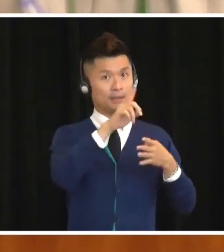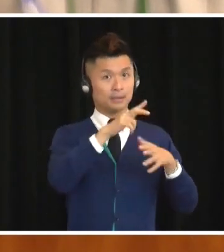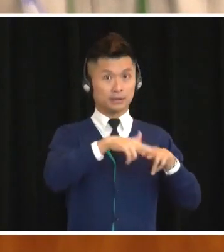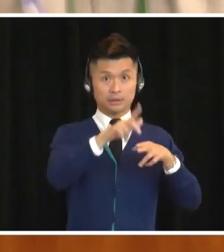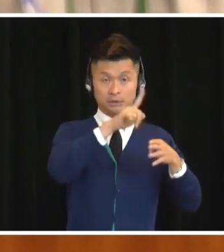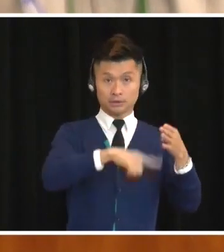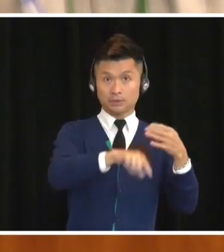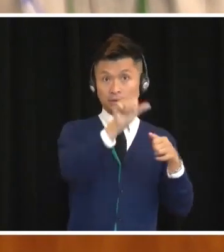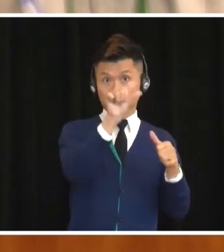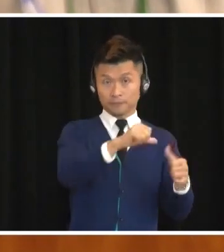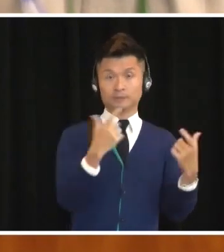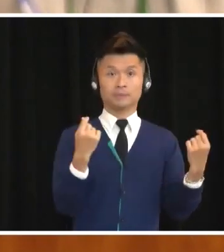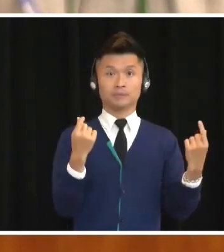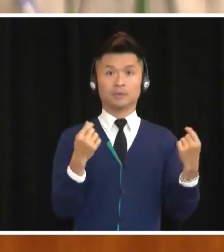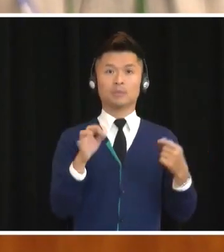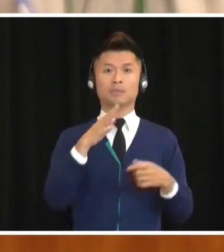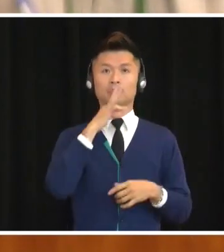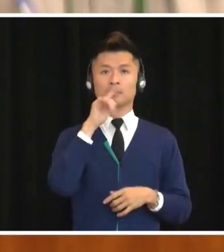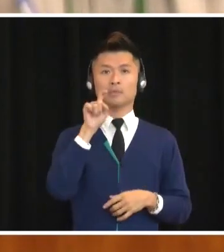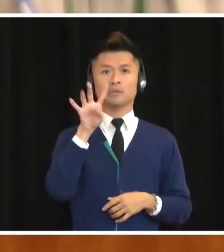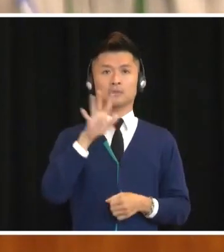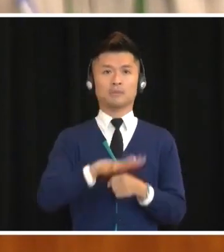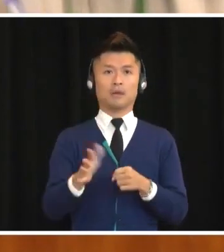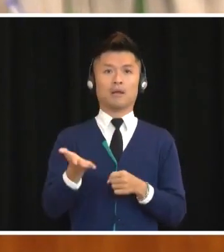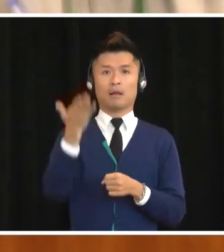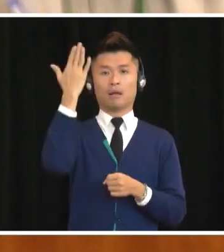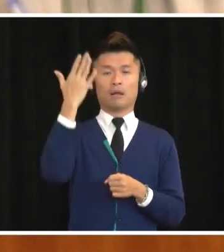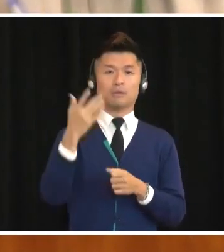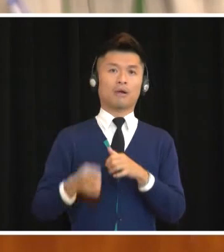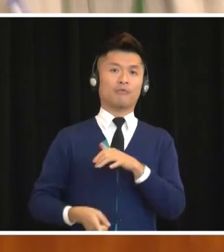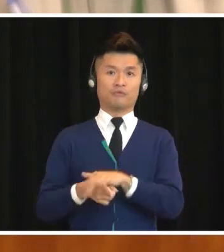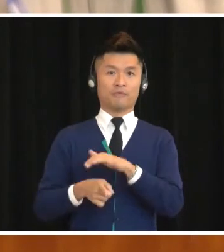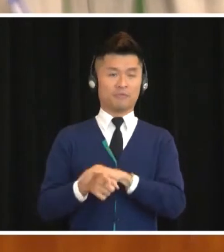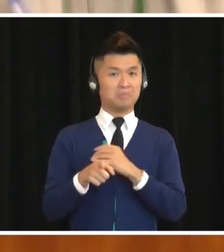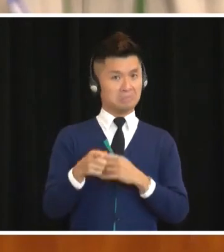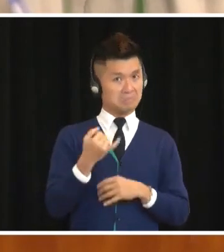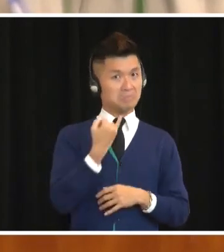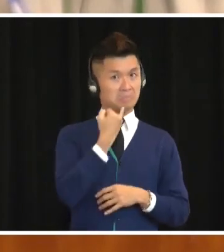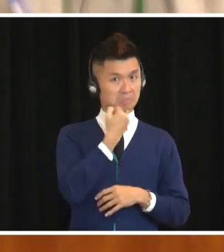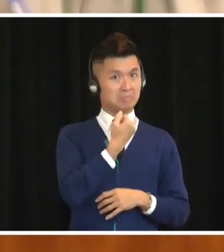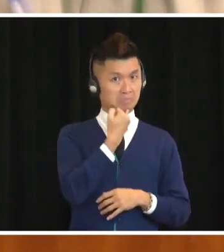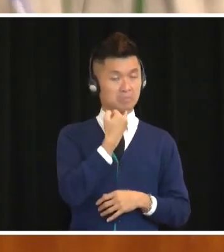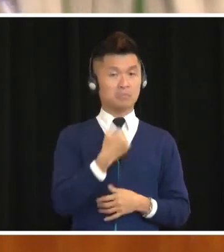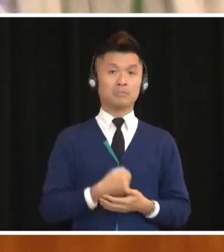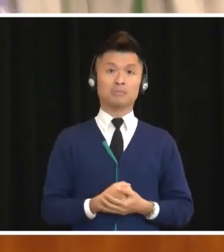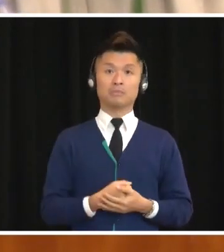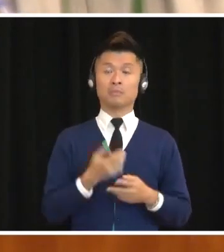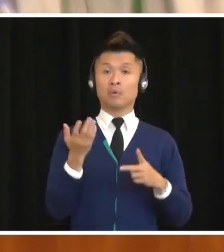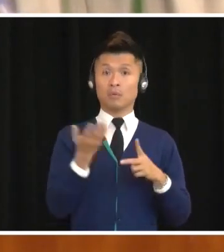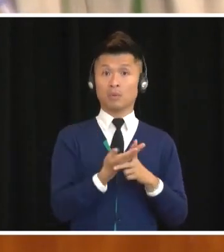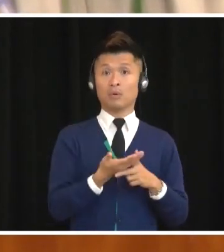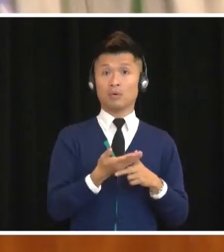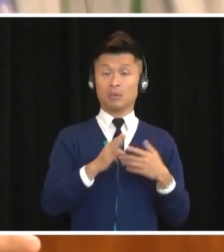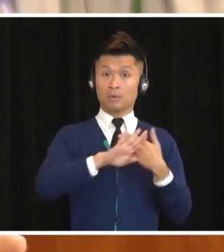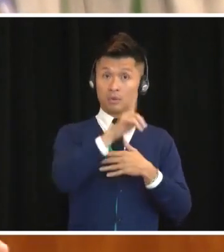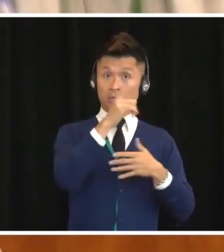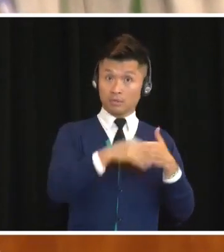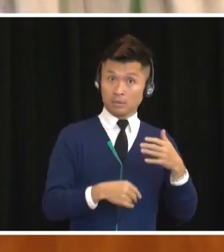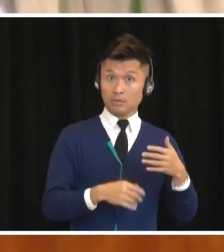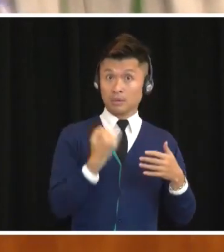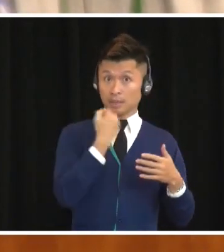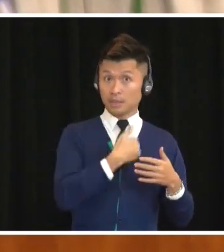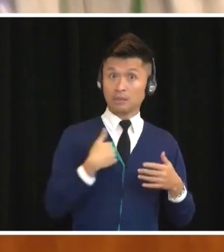then they will be subjected to criminal punishment because they are already over the age of 14.